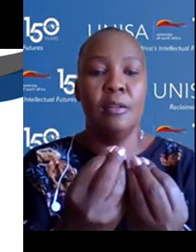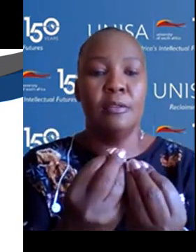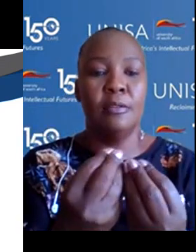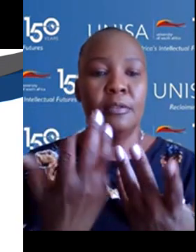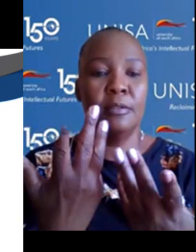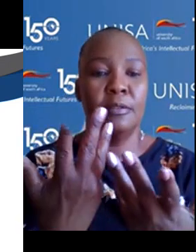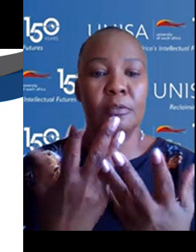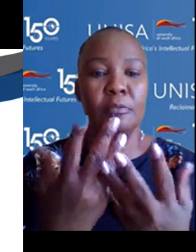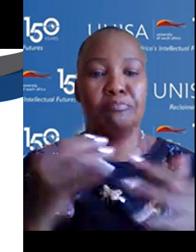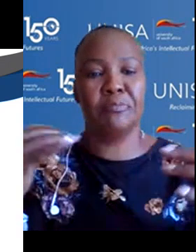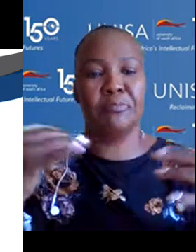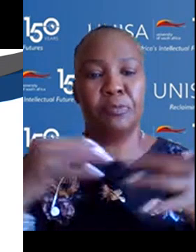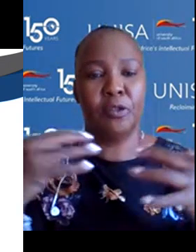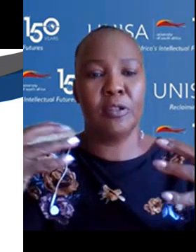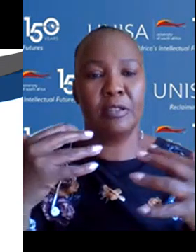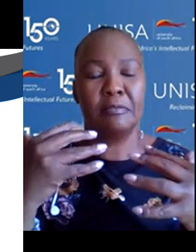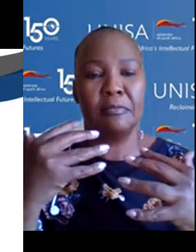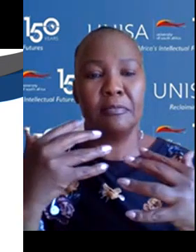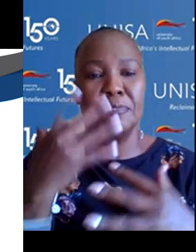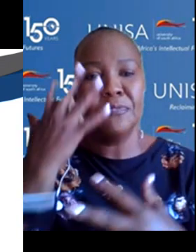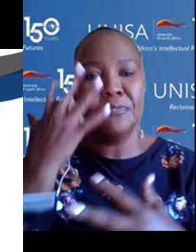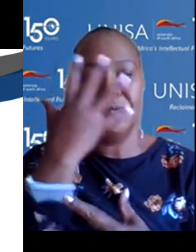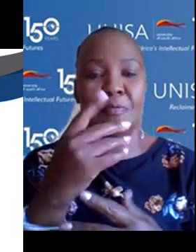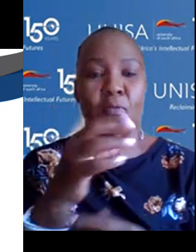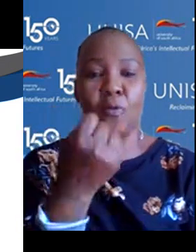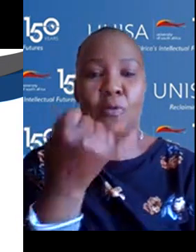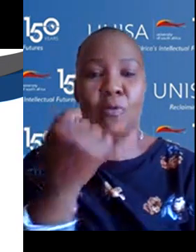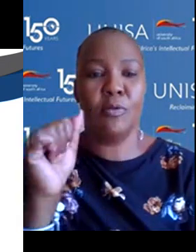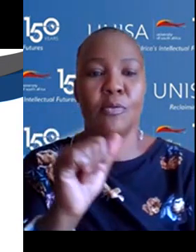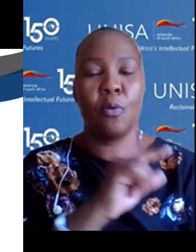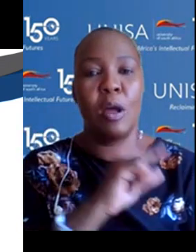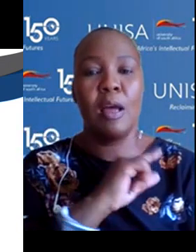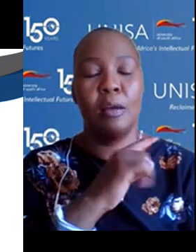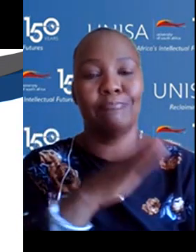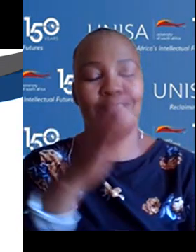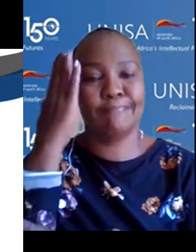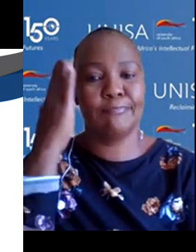shocked emoji face for no. This is so that we know